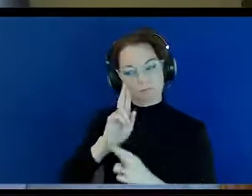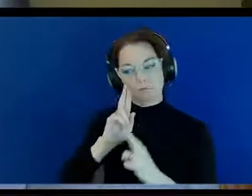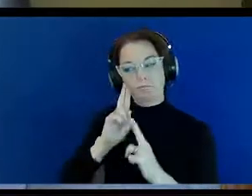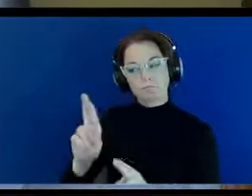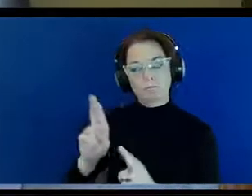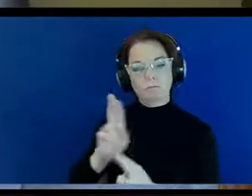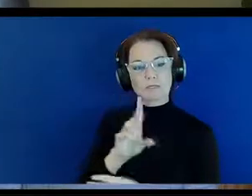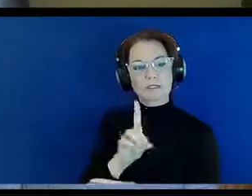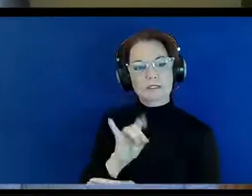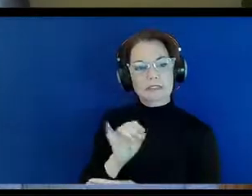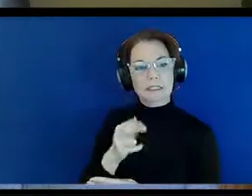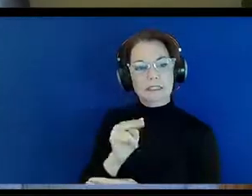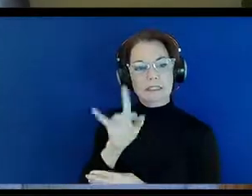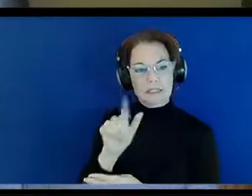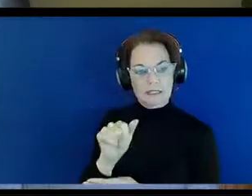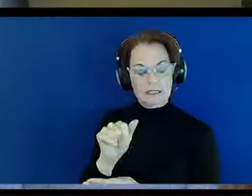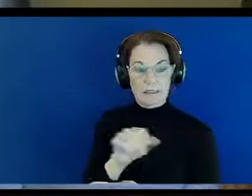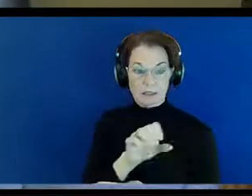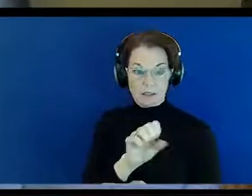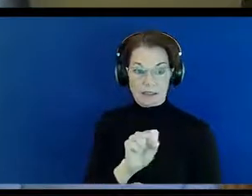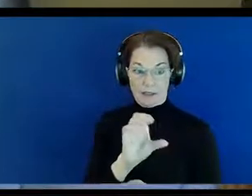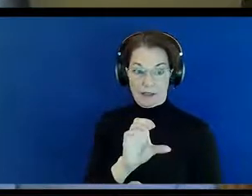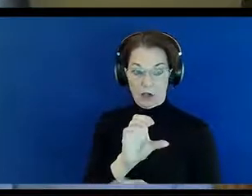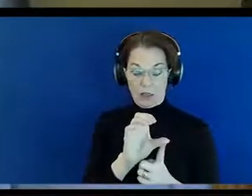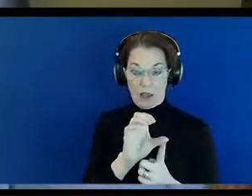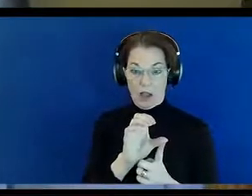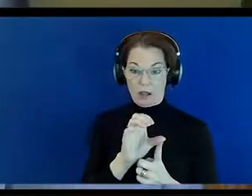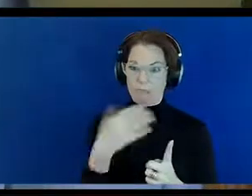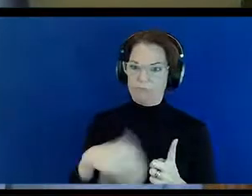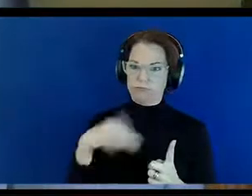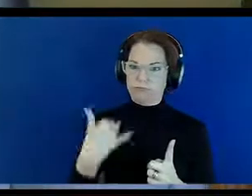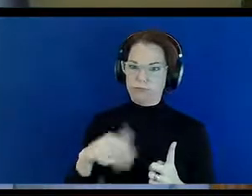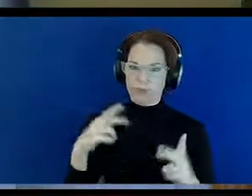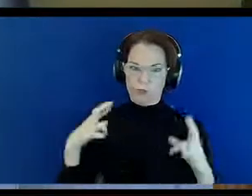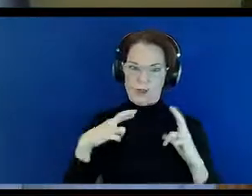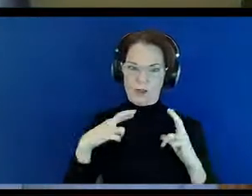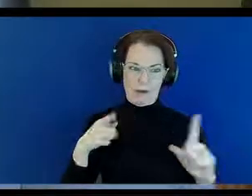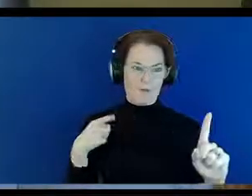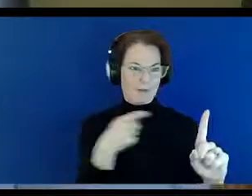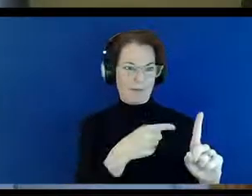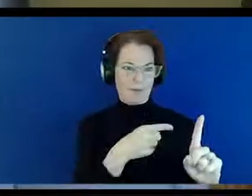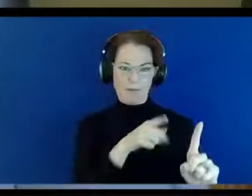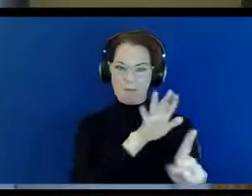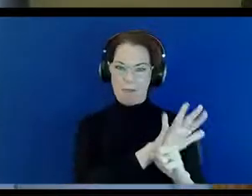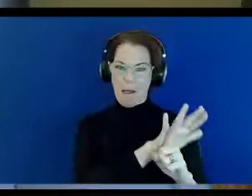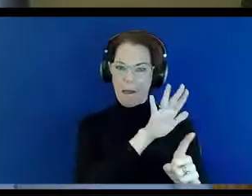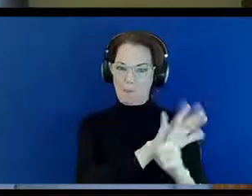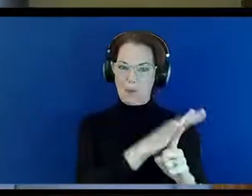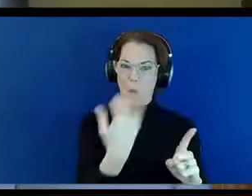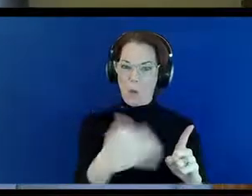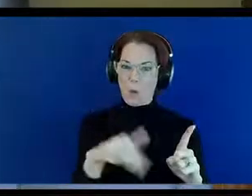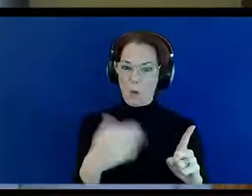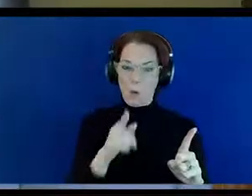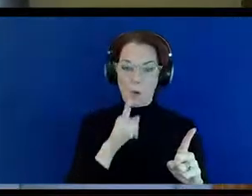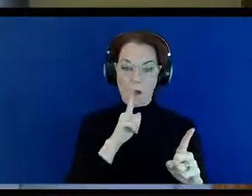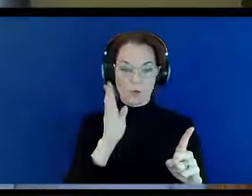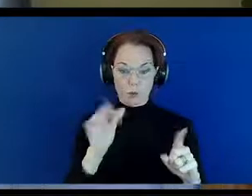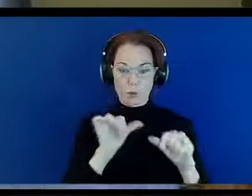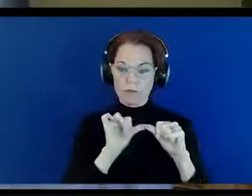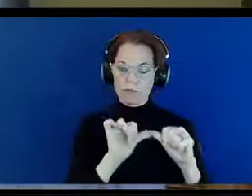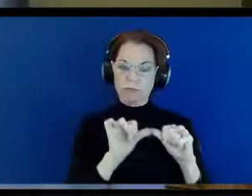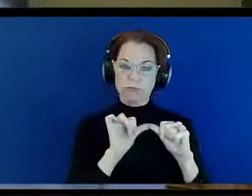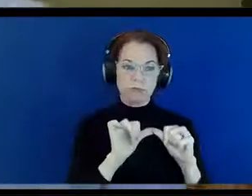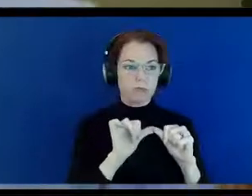years. South Carolina is one of the most popular retirement destinations in the country. I'm sure that it will continue to grow in its